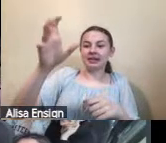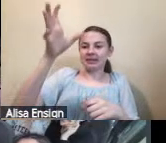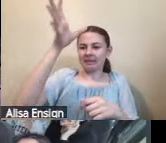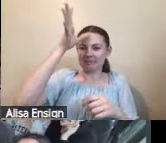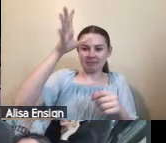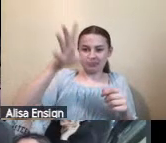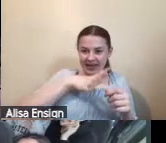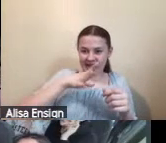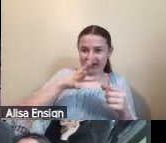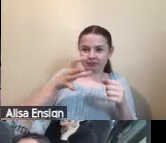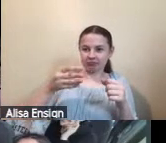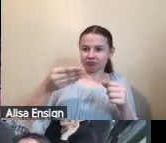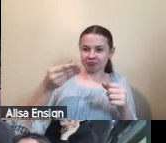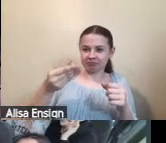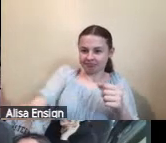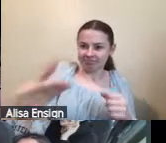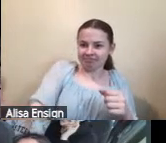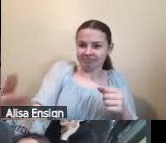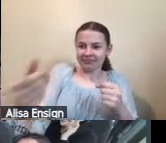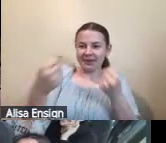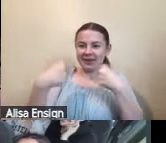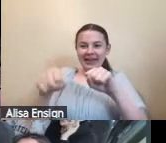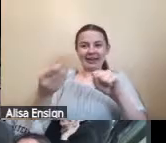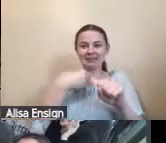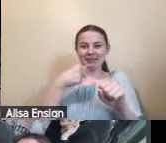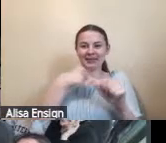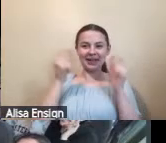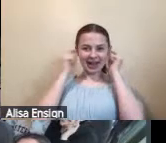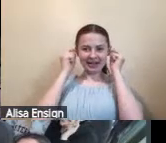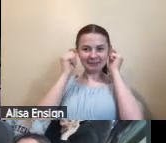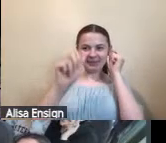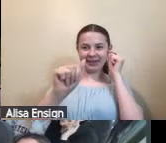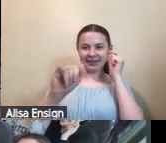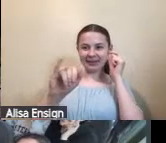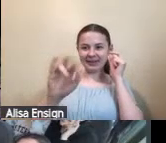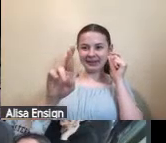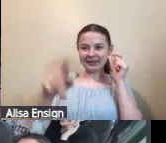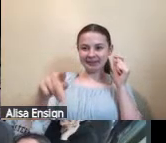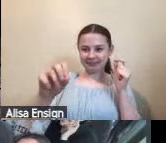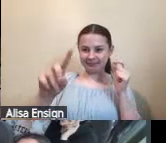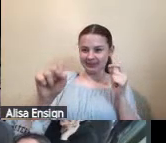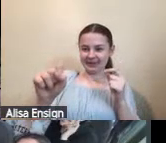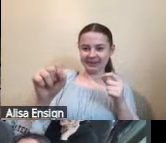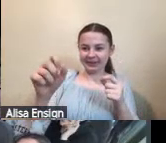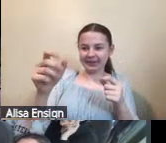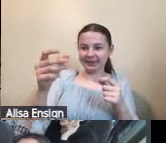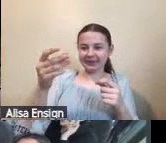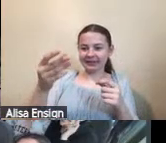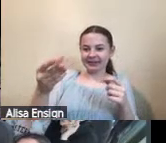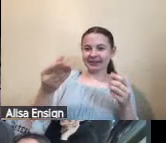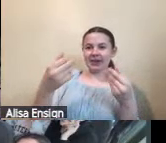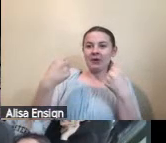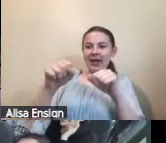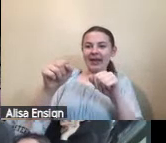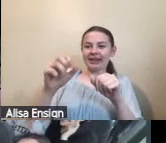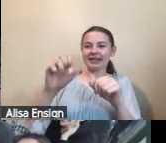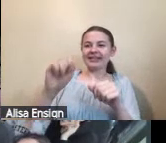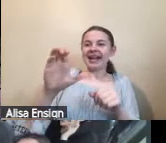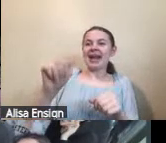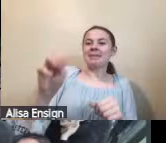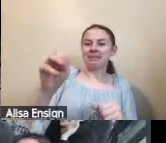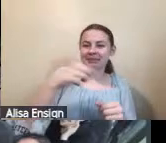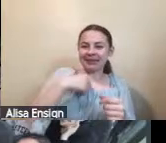When we went shopping, for example, there was a man who kept like shoving something at me, and they were AirPods, and he wanted me to, I